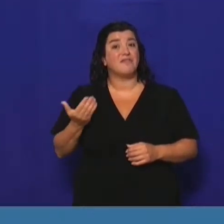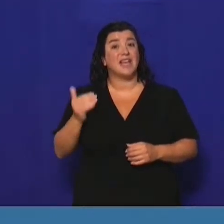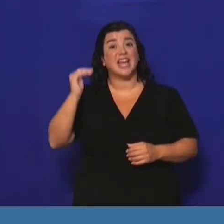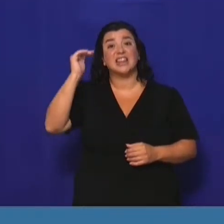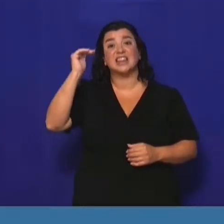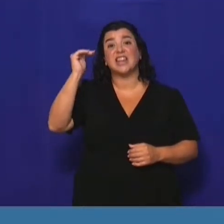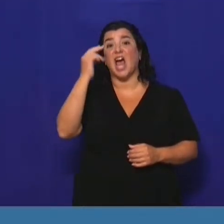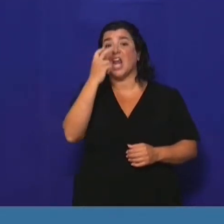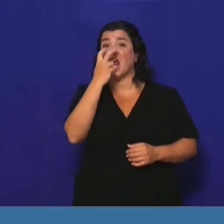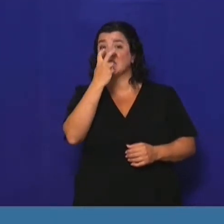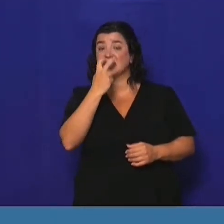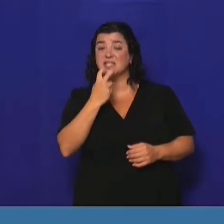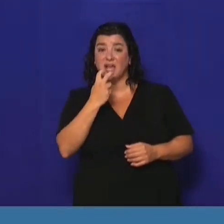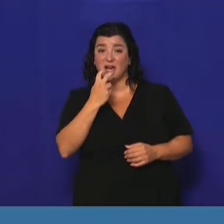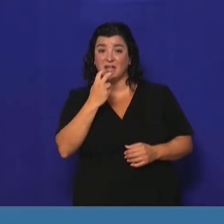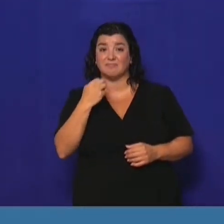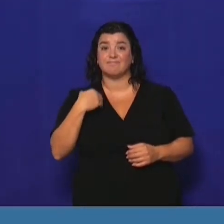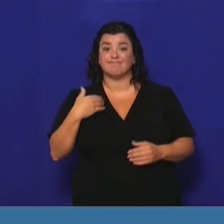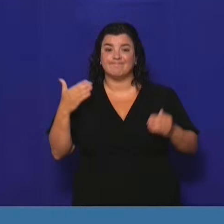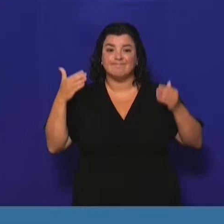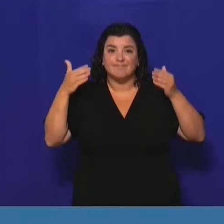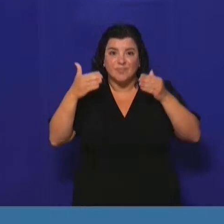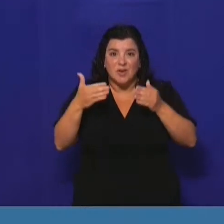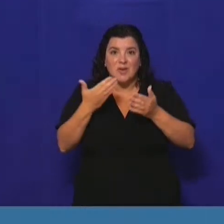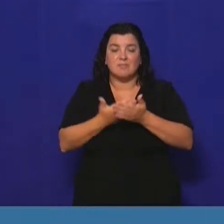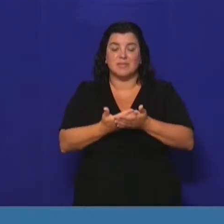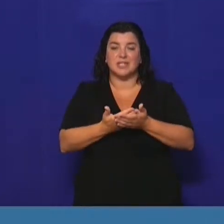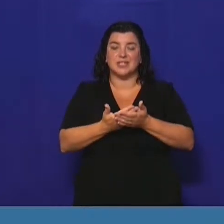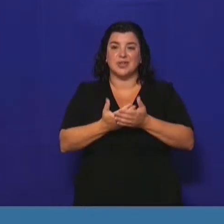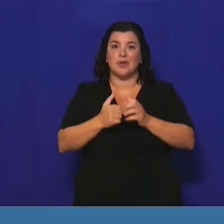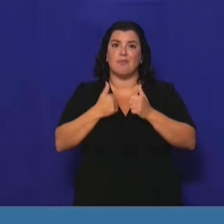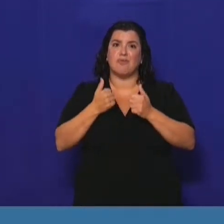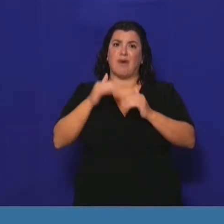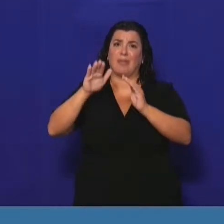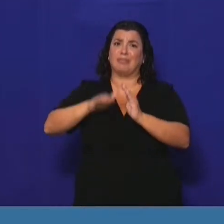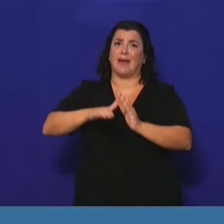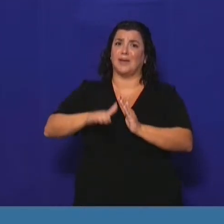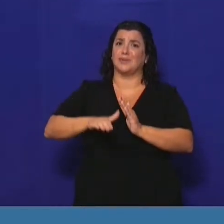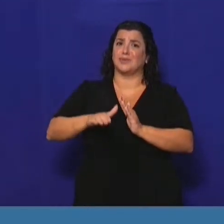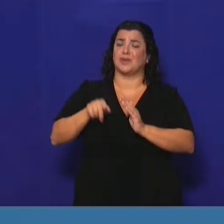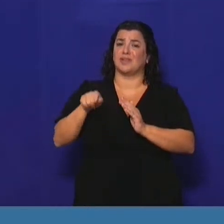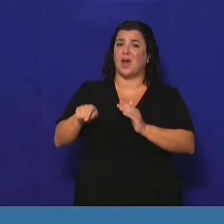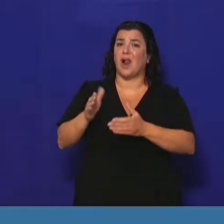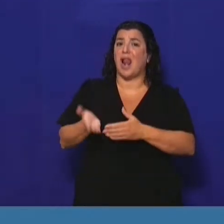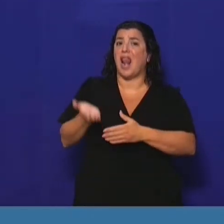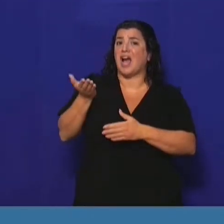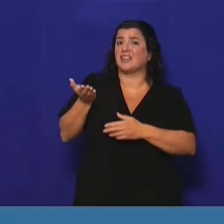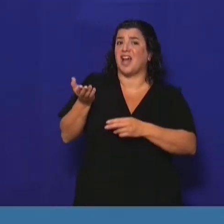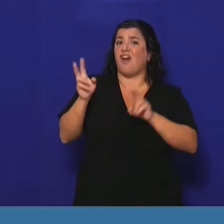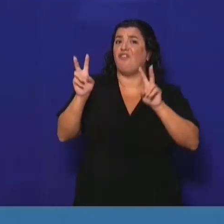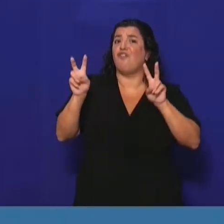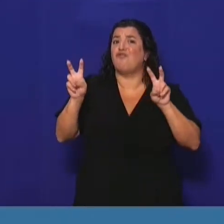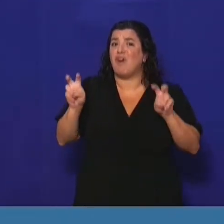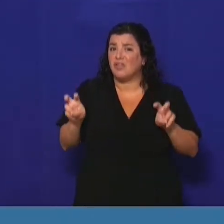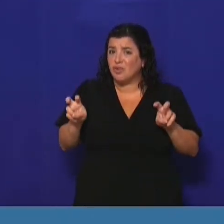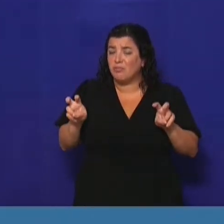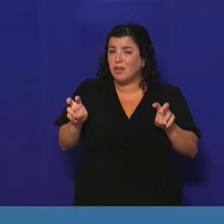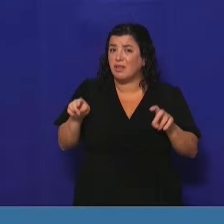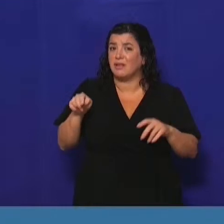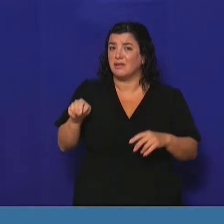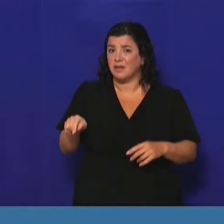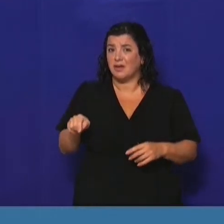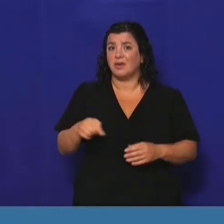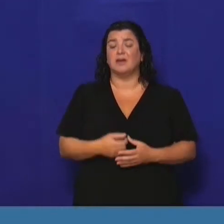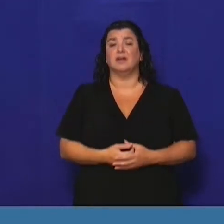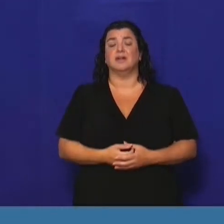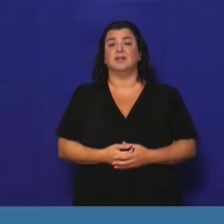l-fokus tagħna biex aħna l-ewwel nett nevitaw dawn il-każijiet għal huma l-iktar nies li huma l-iktar vulnerabbli u postijiet li